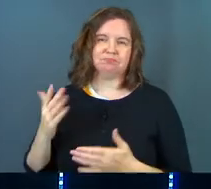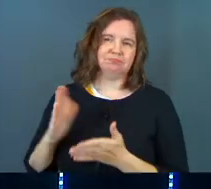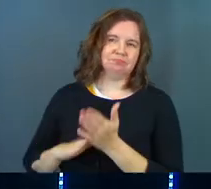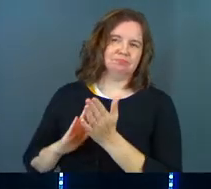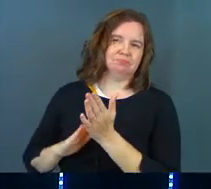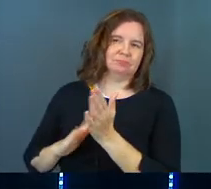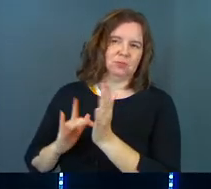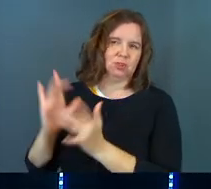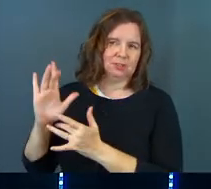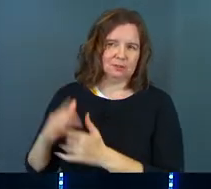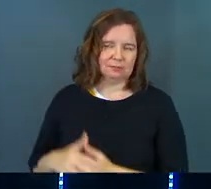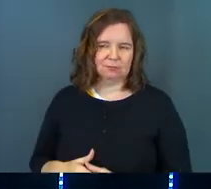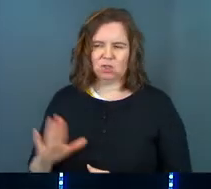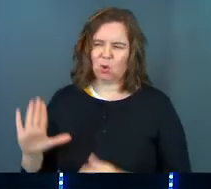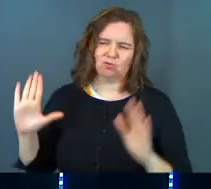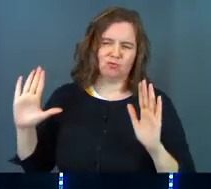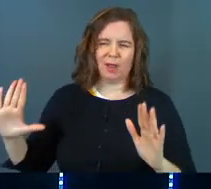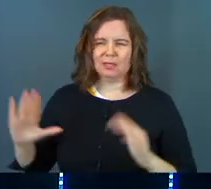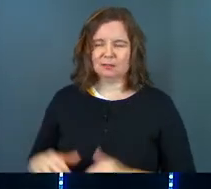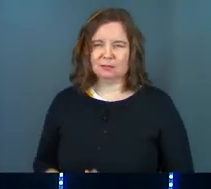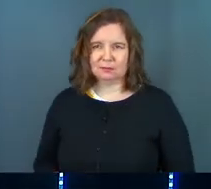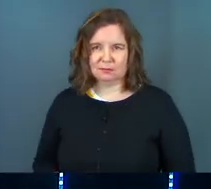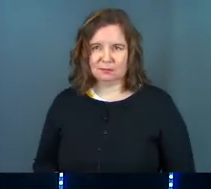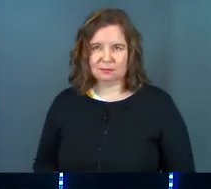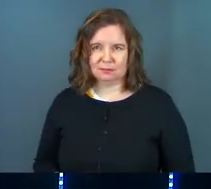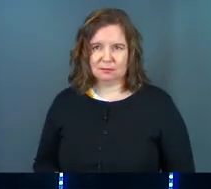to go, Jesus. You're great.